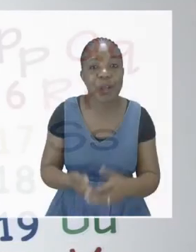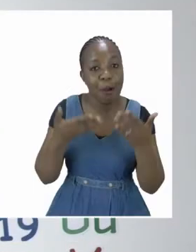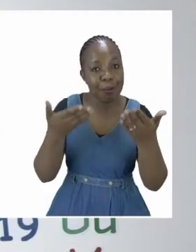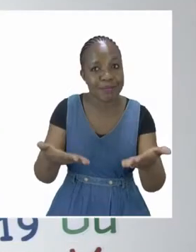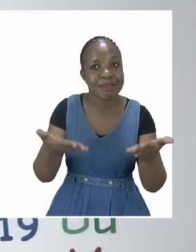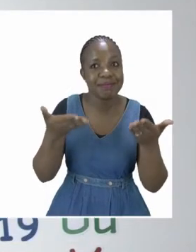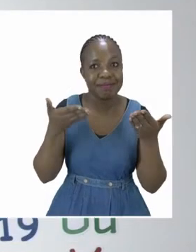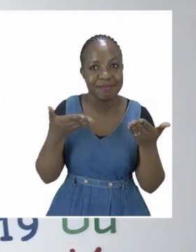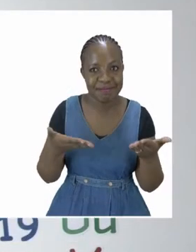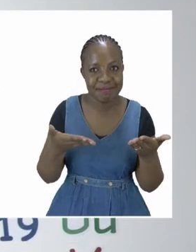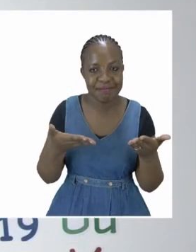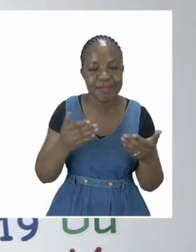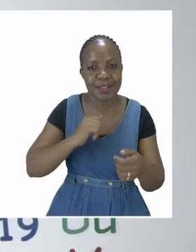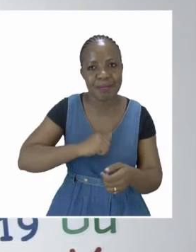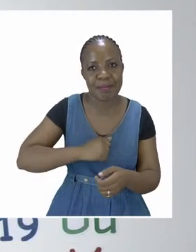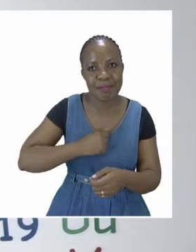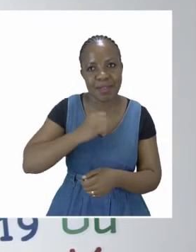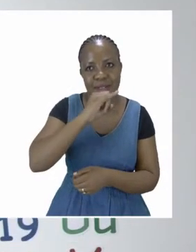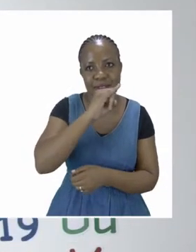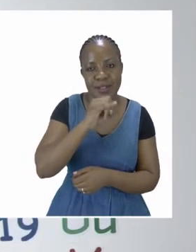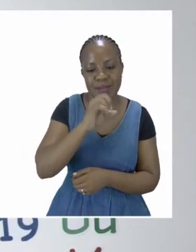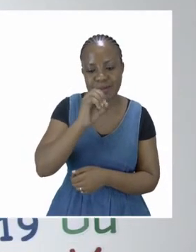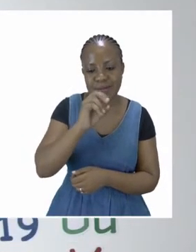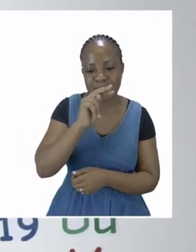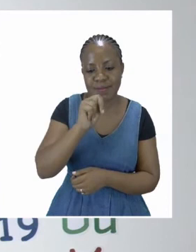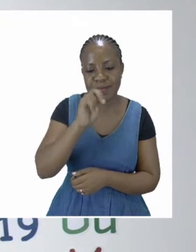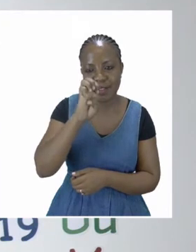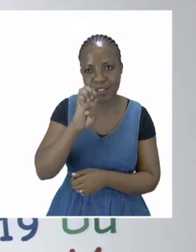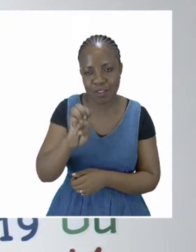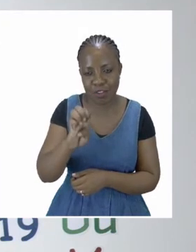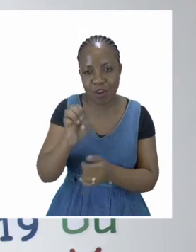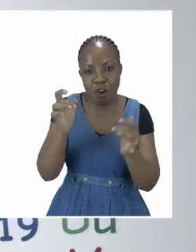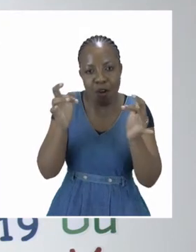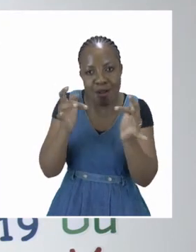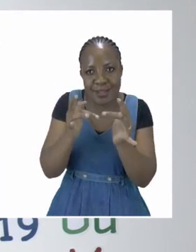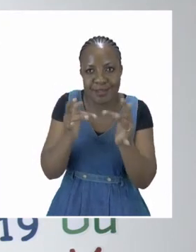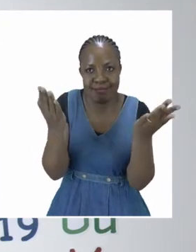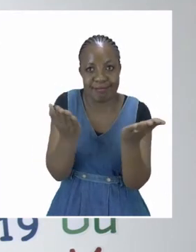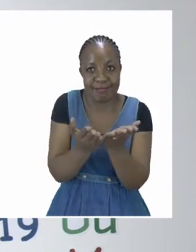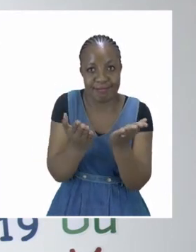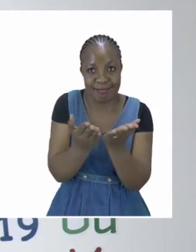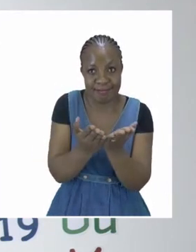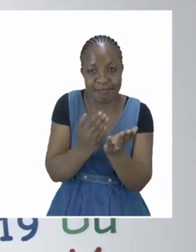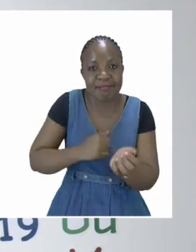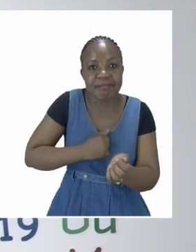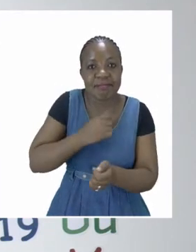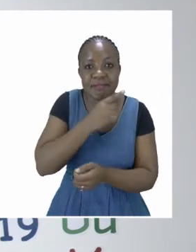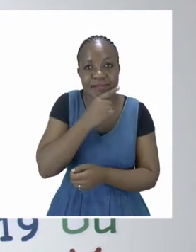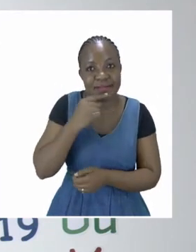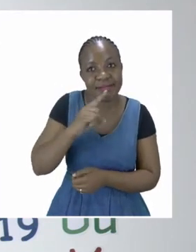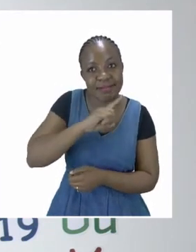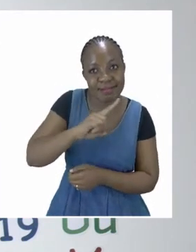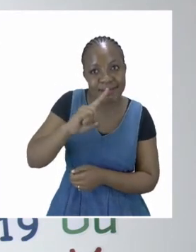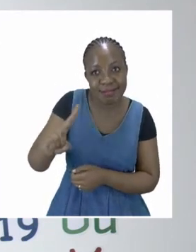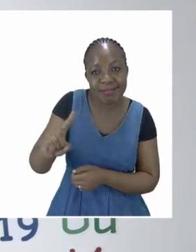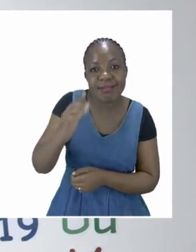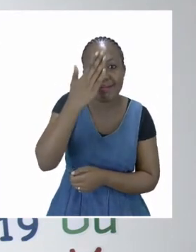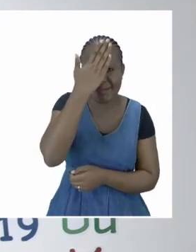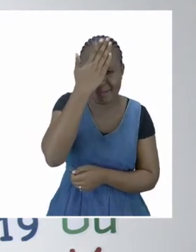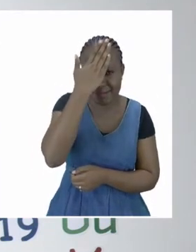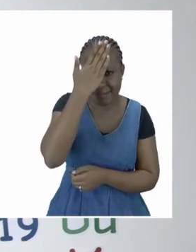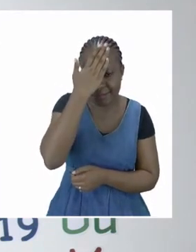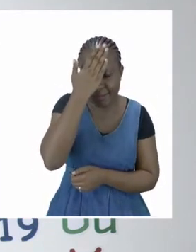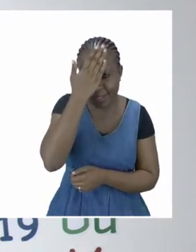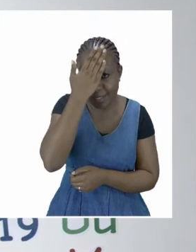Welcome to My Zone Online School. My name is Teacher Mutsa. Get your education